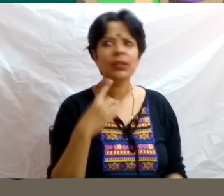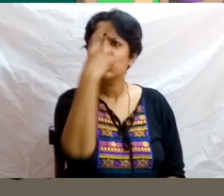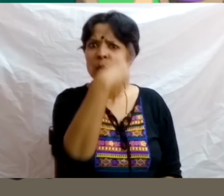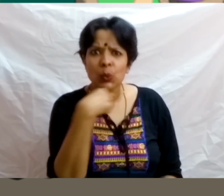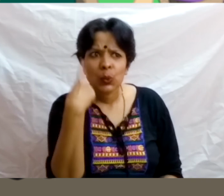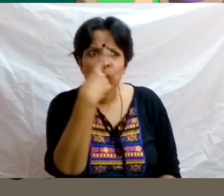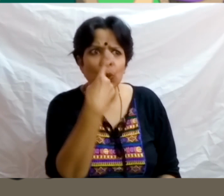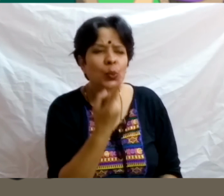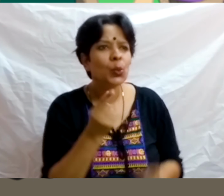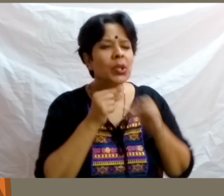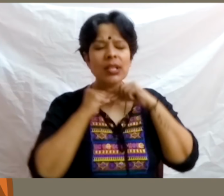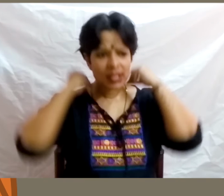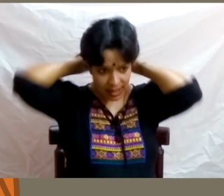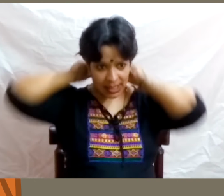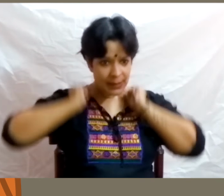good."